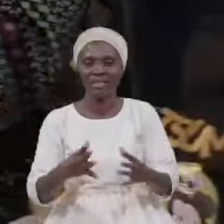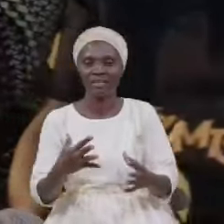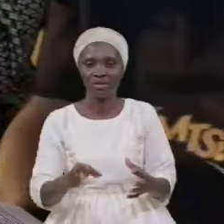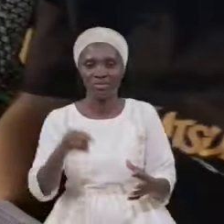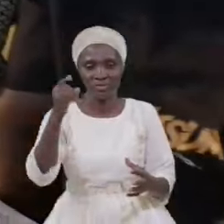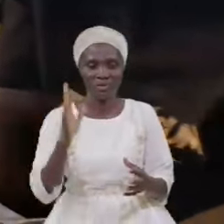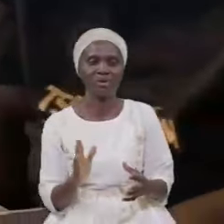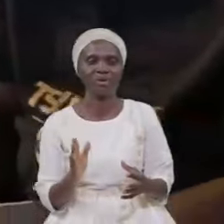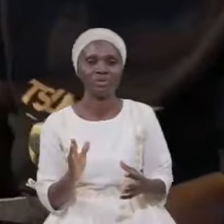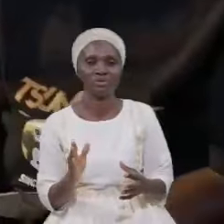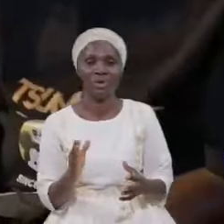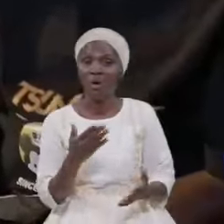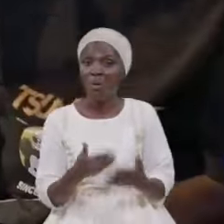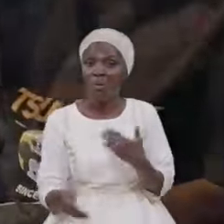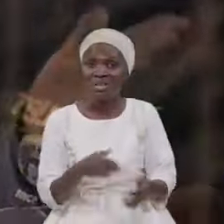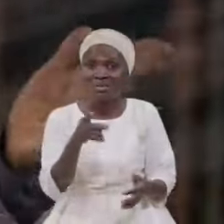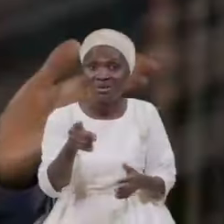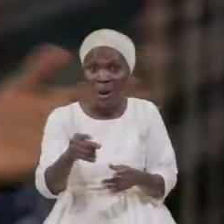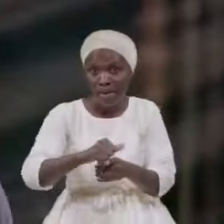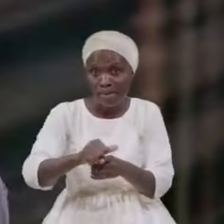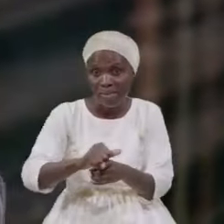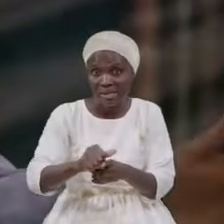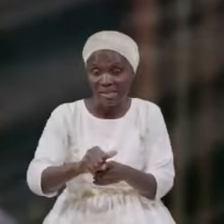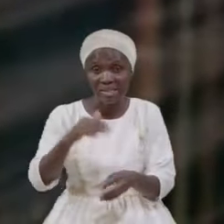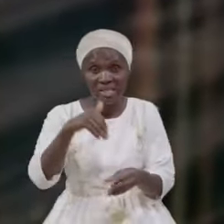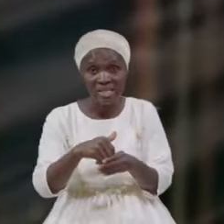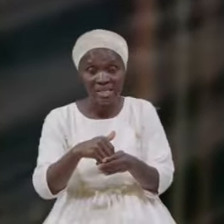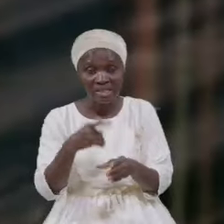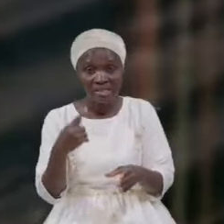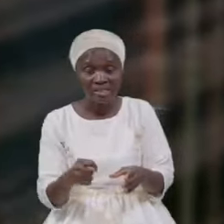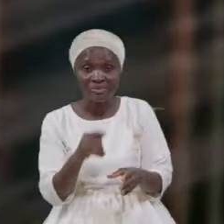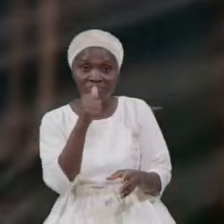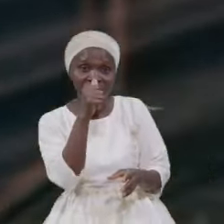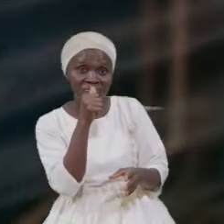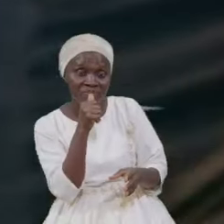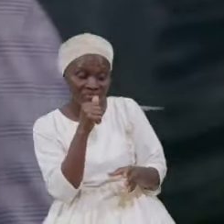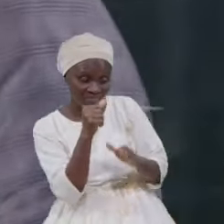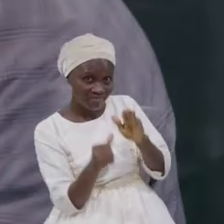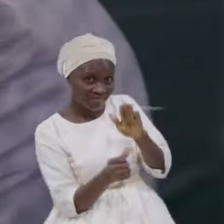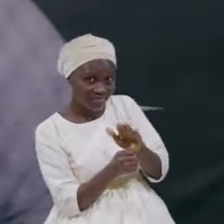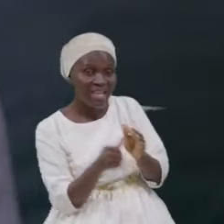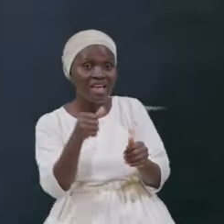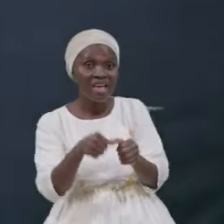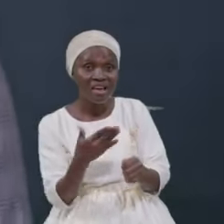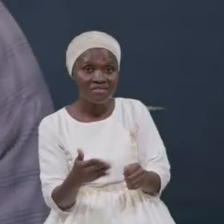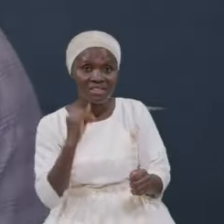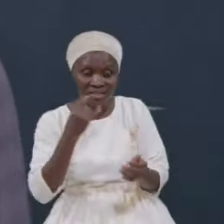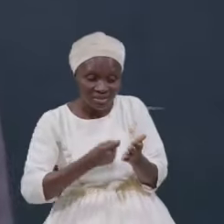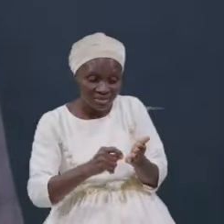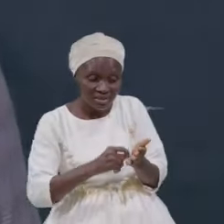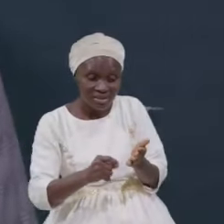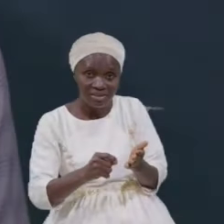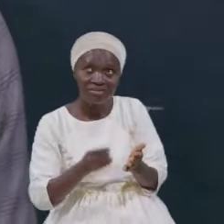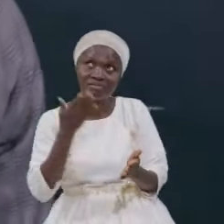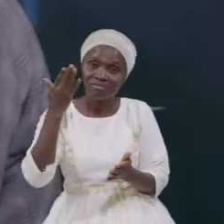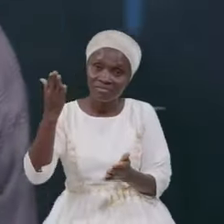is being written down. And on that day, at the gate of God, all those secret things